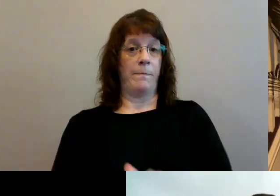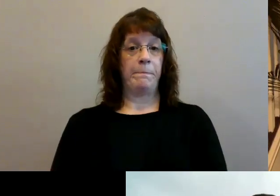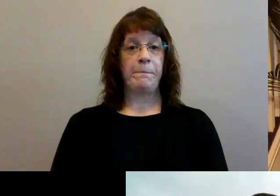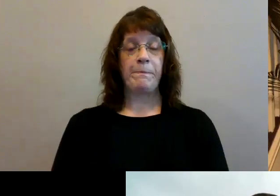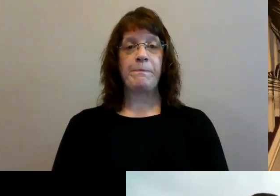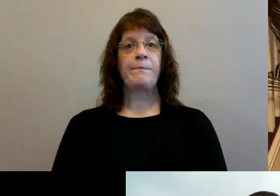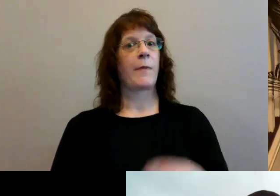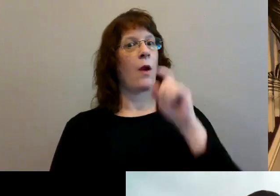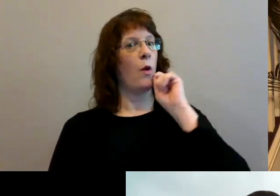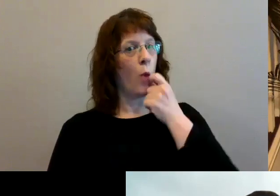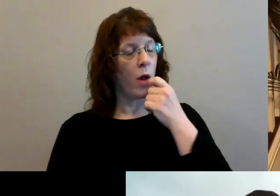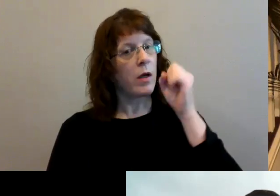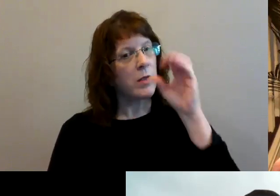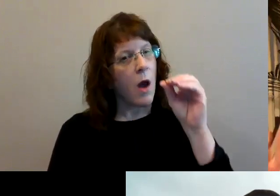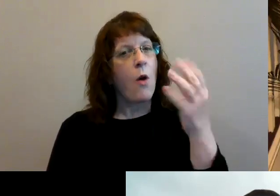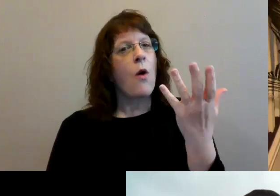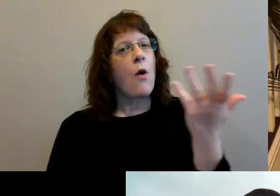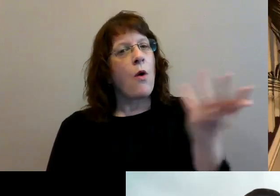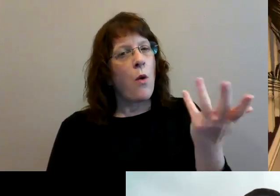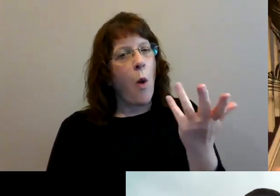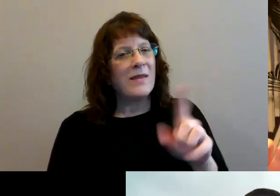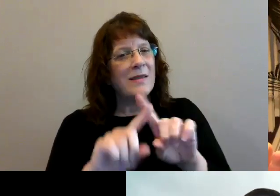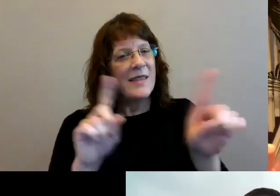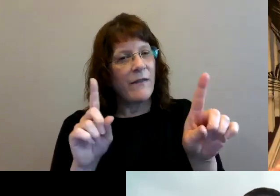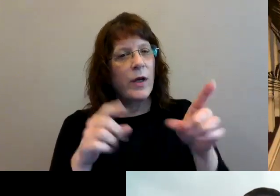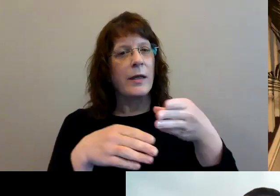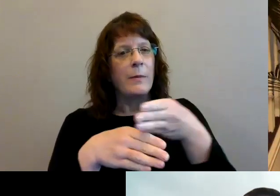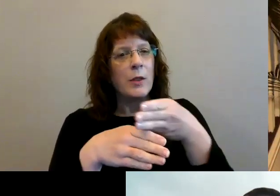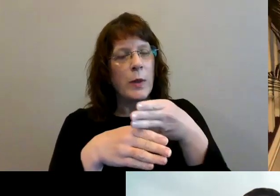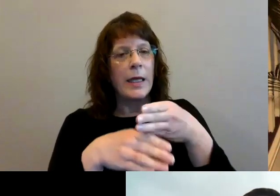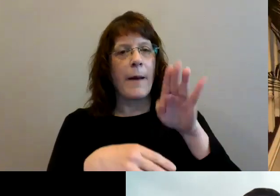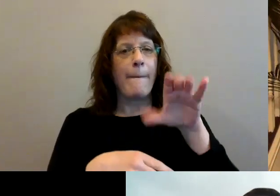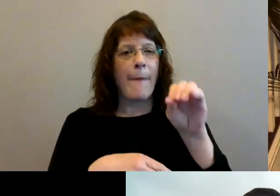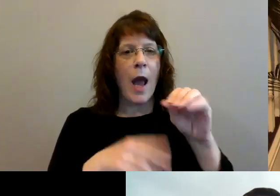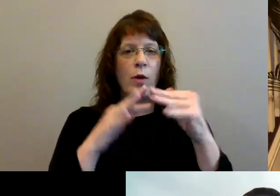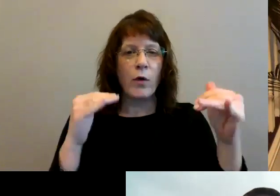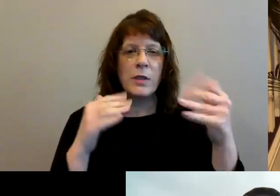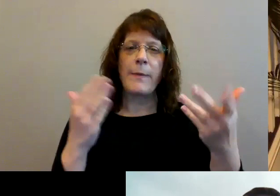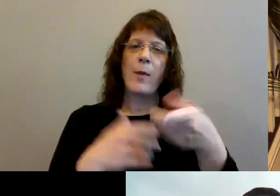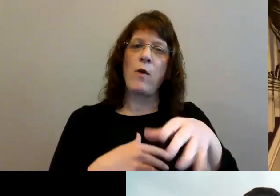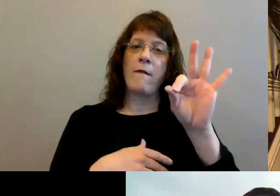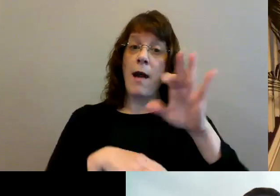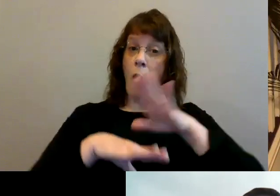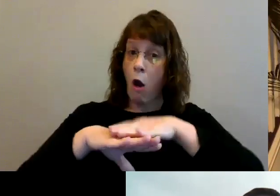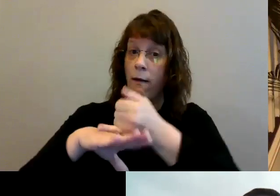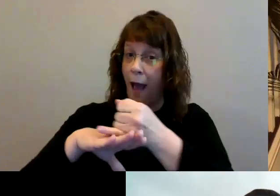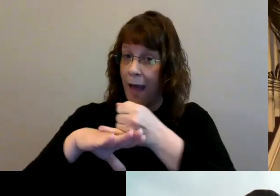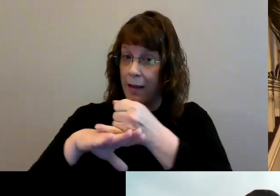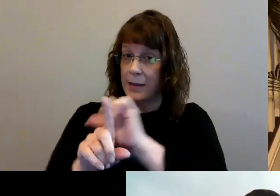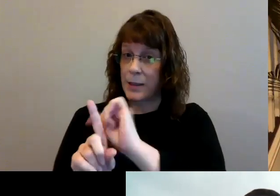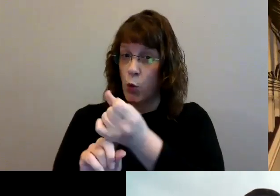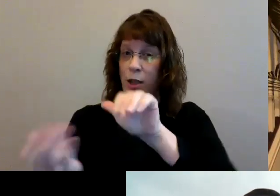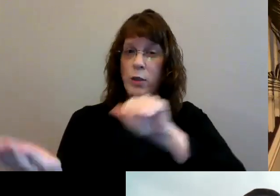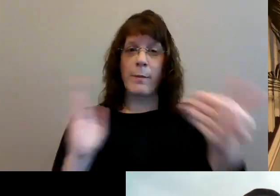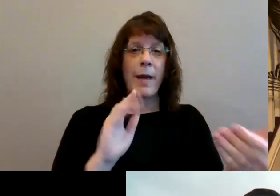Cool. So what is different between the biodiversity that you might find on an island situation compared to what you